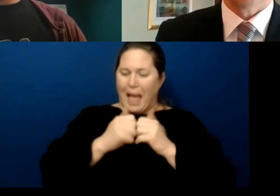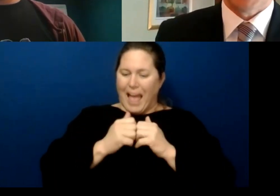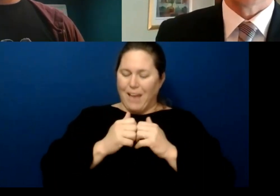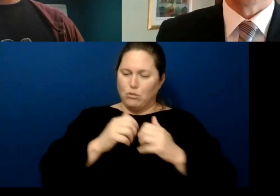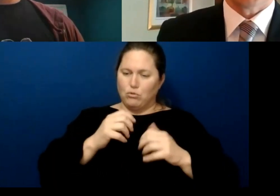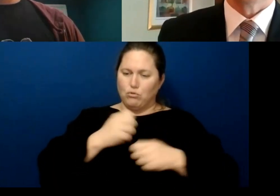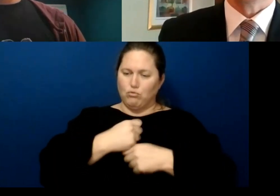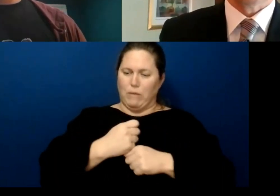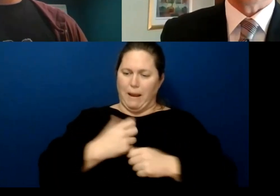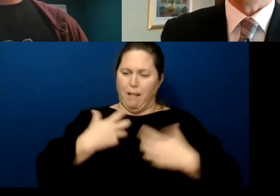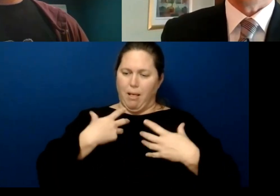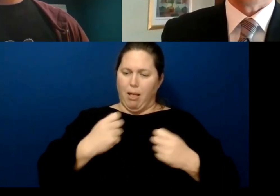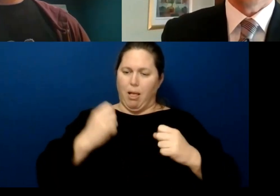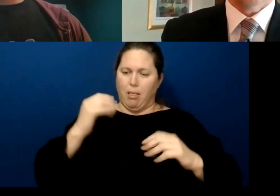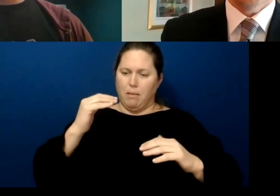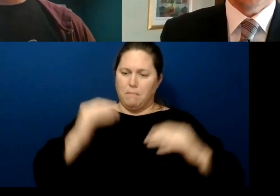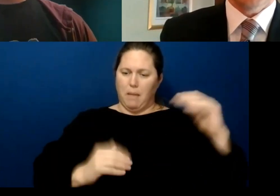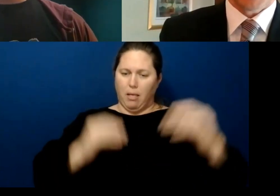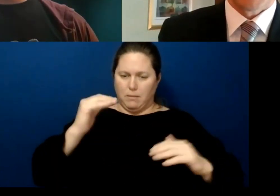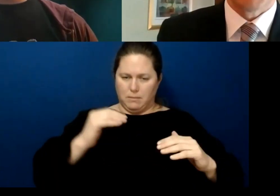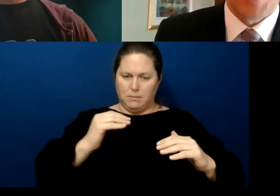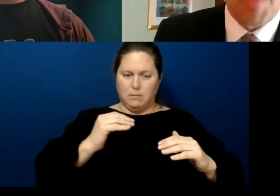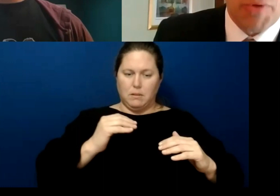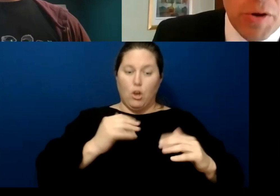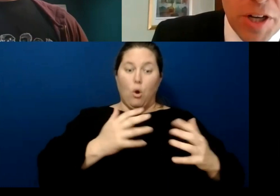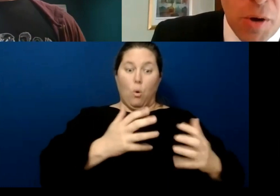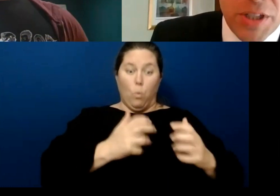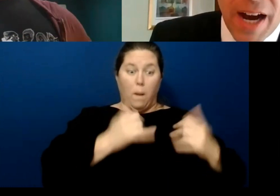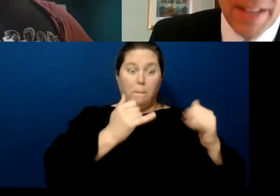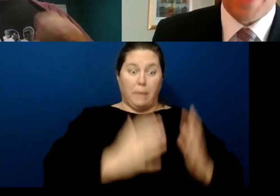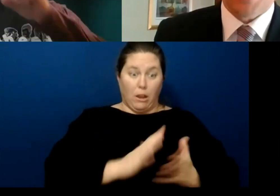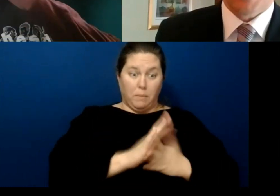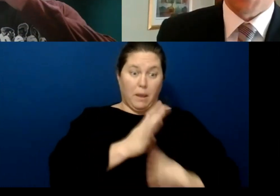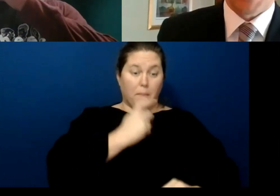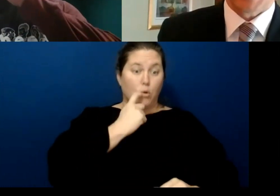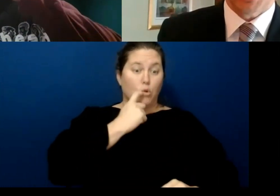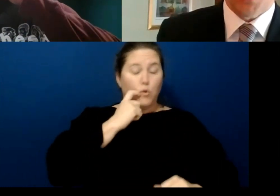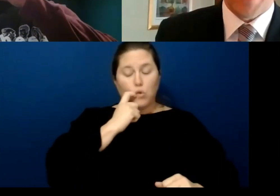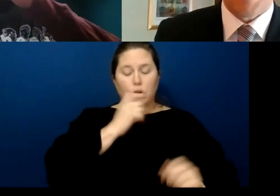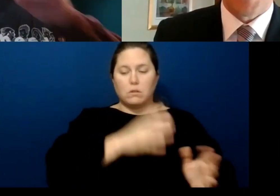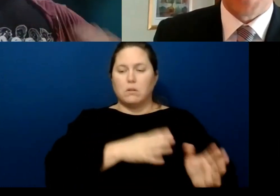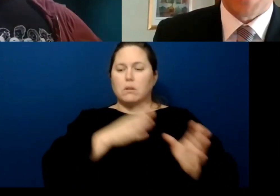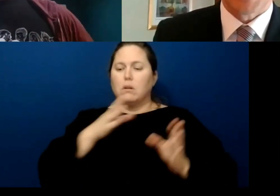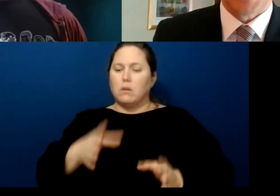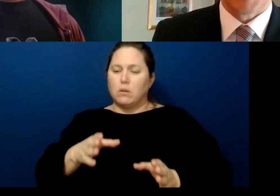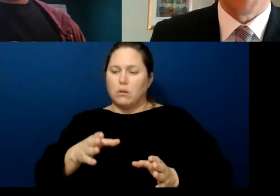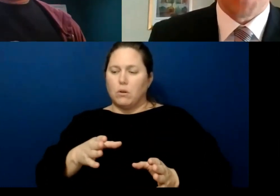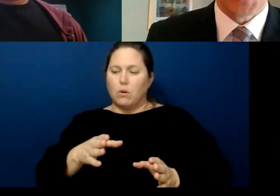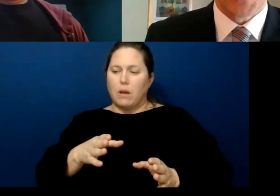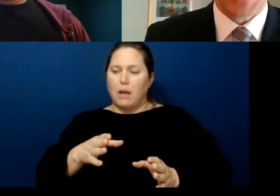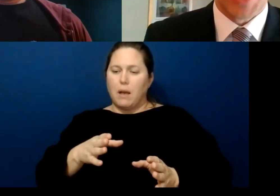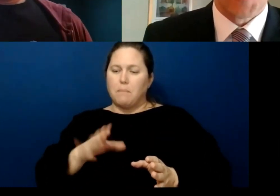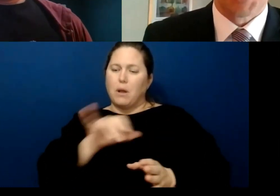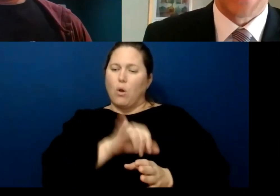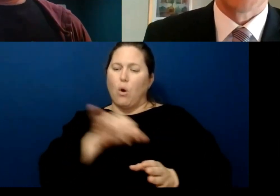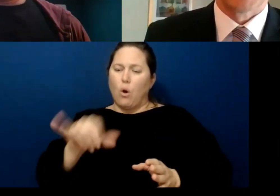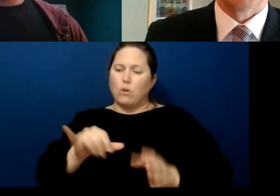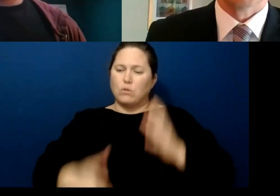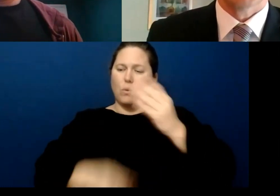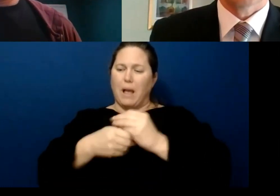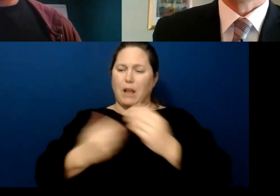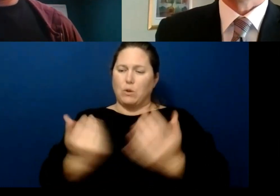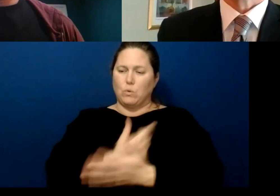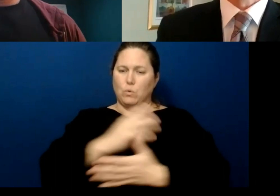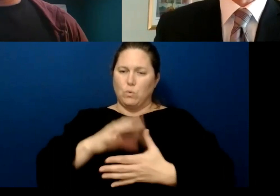games while still adding quality features? A lot of games end up reusing old content or creating low effort content that forces you to continue playing